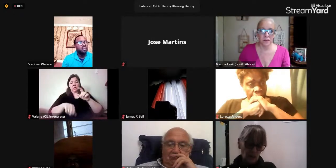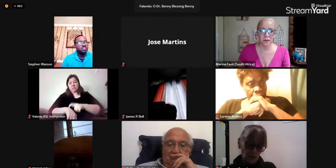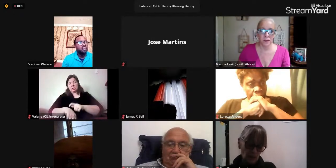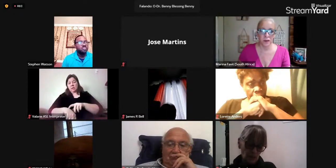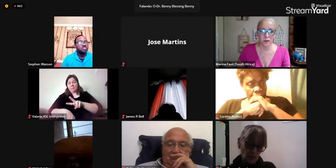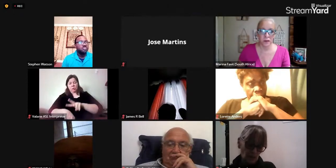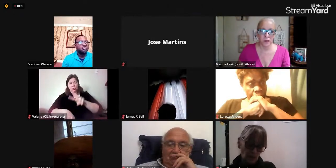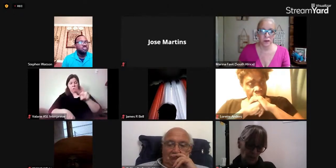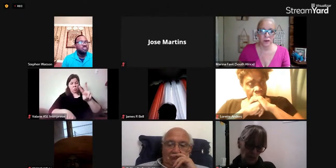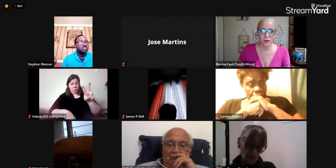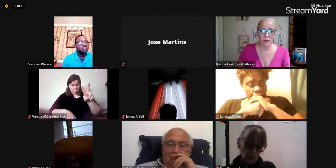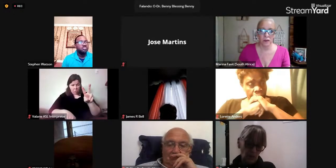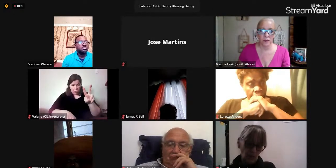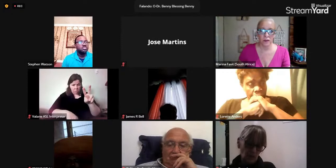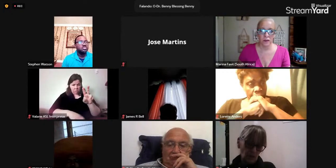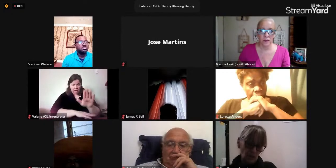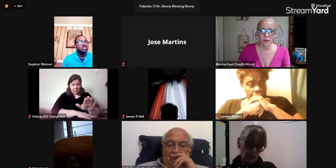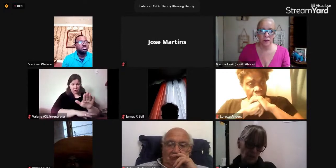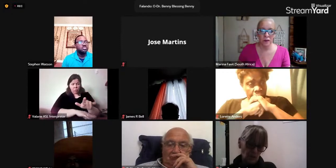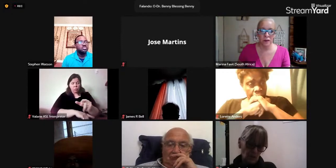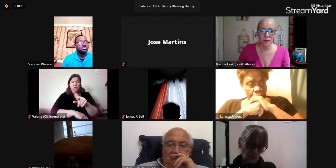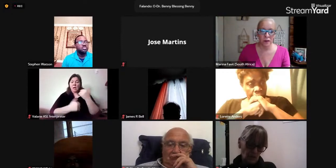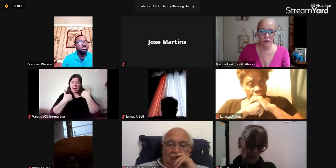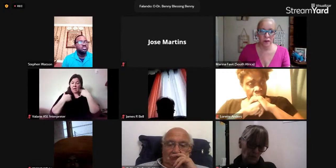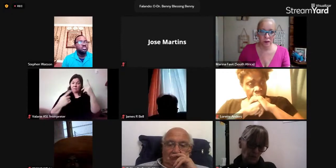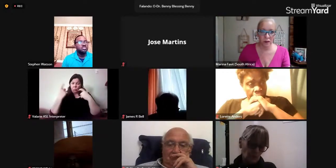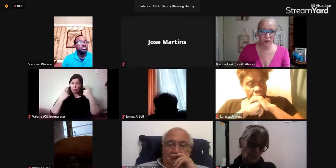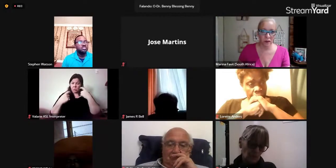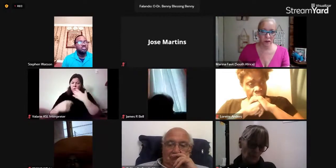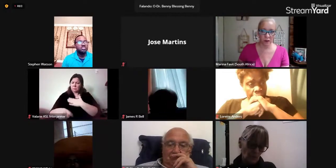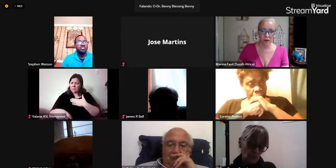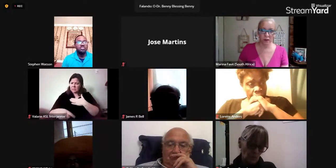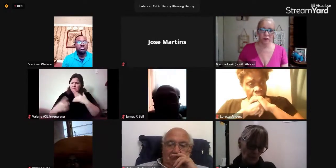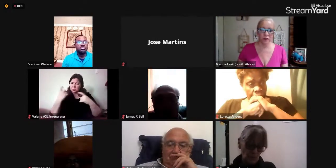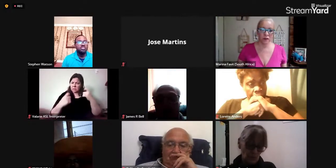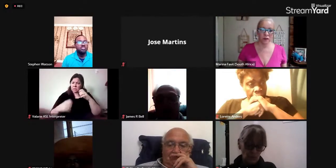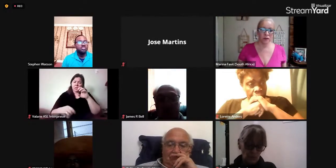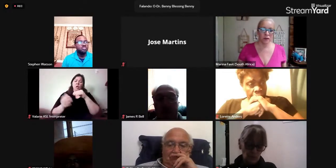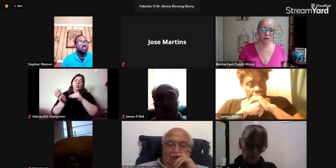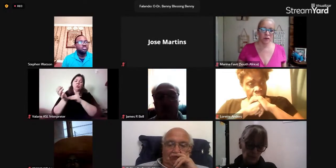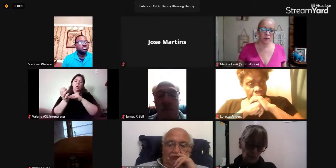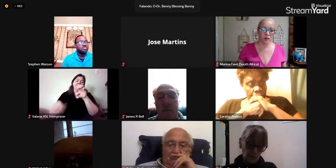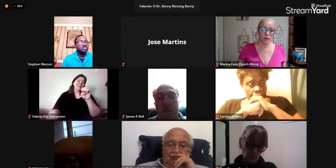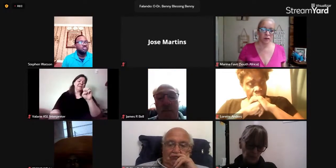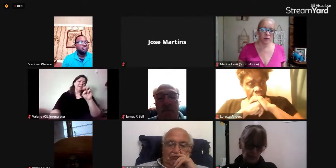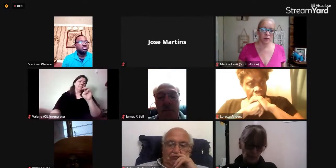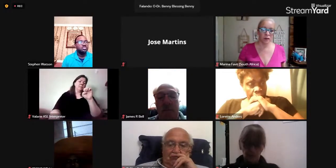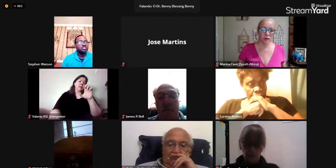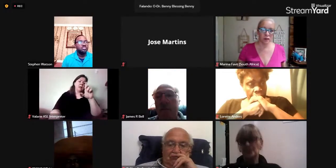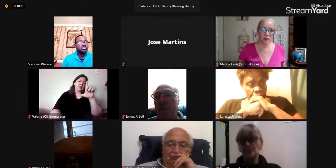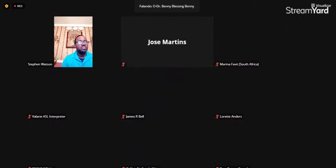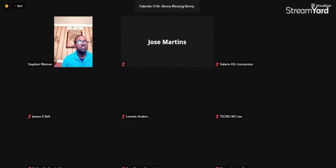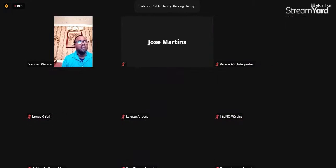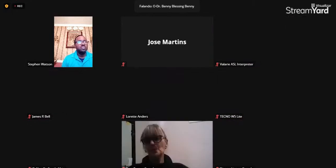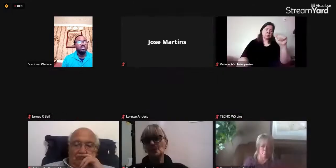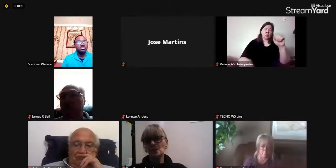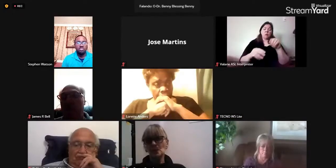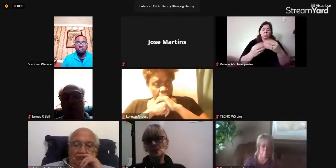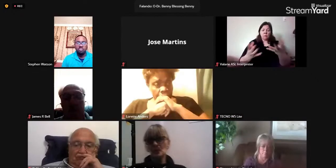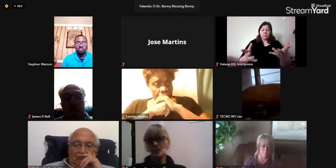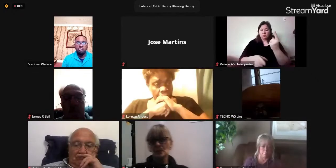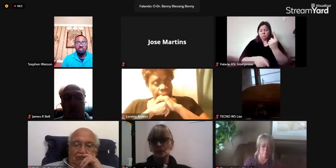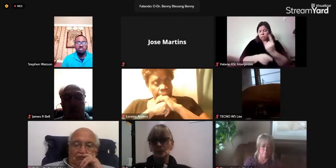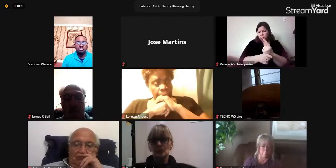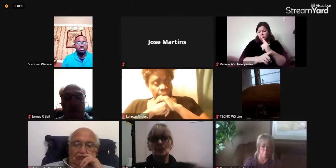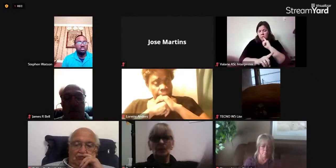any questions, you could please ask, and Dr. Imelda will provide you with the correct answer